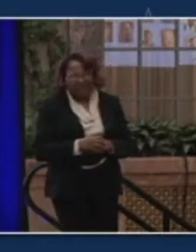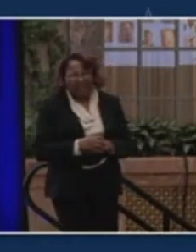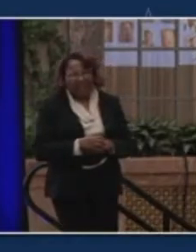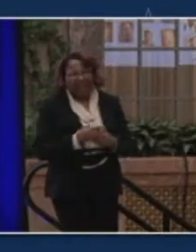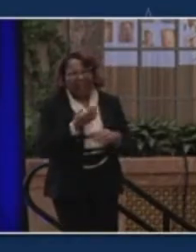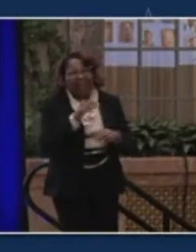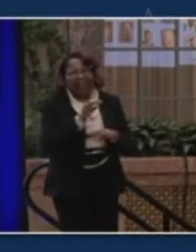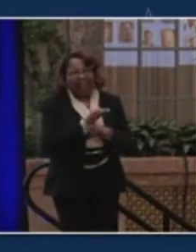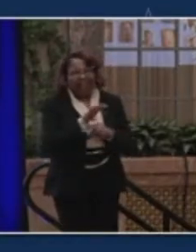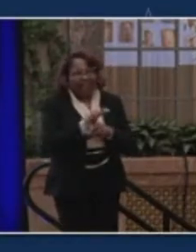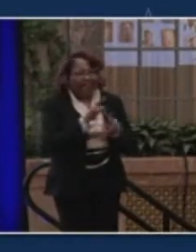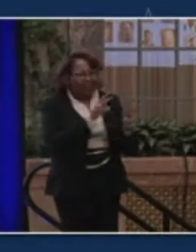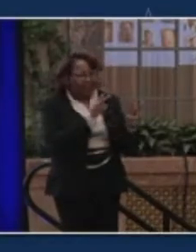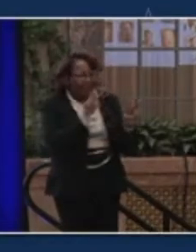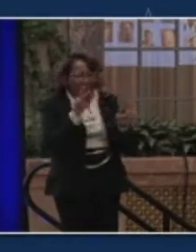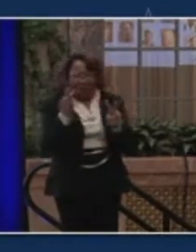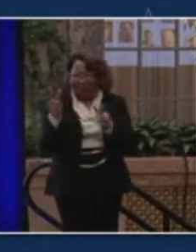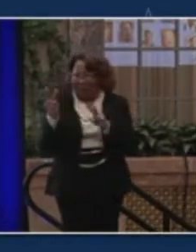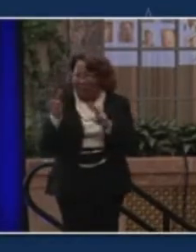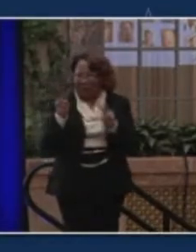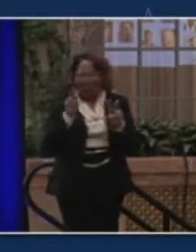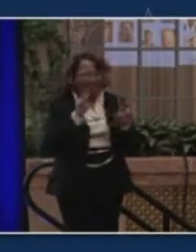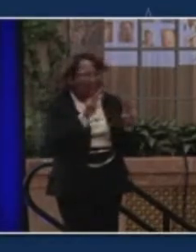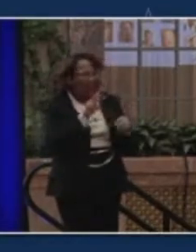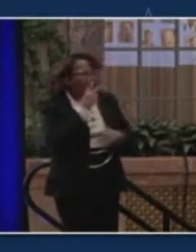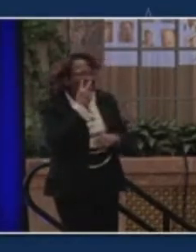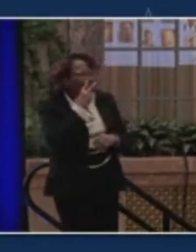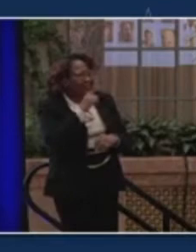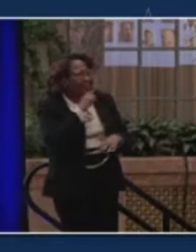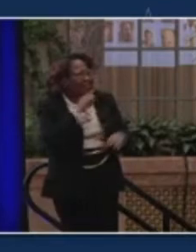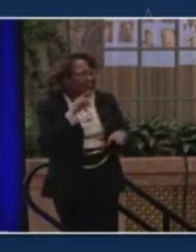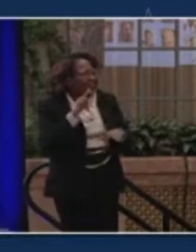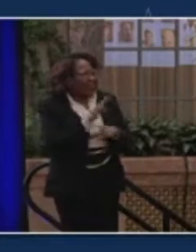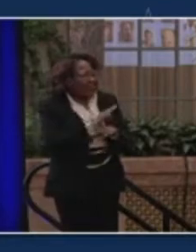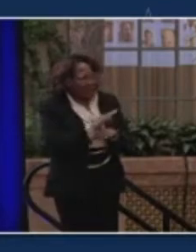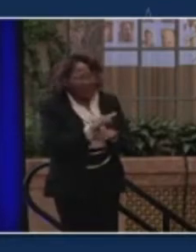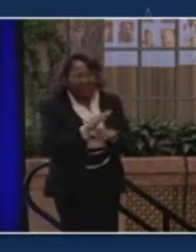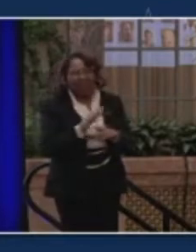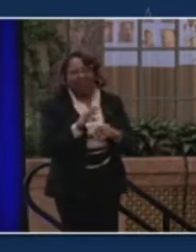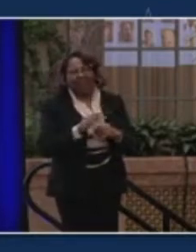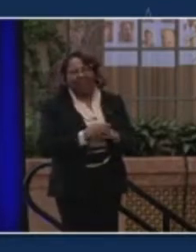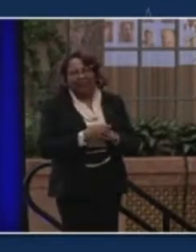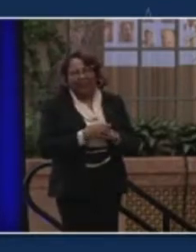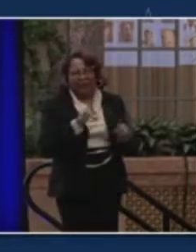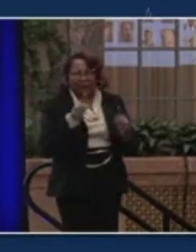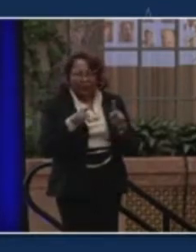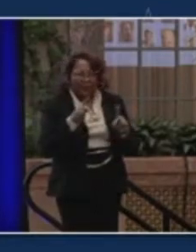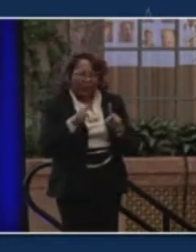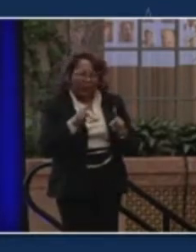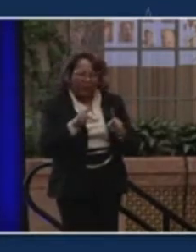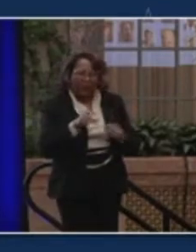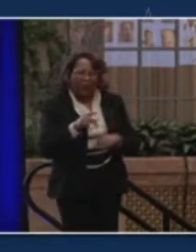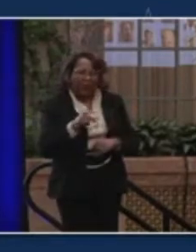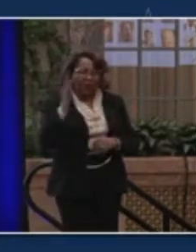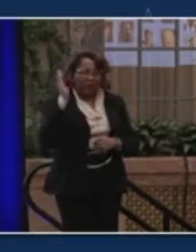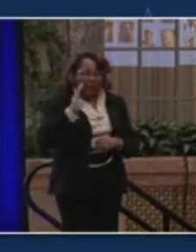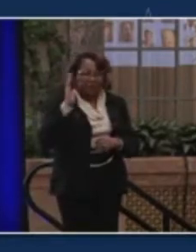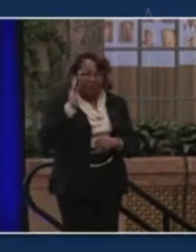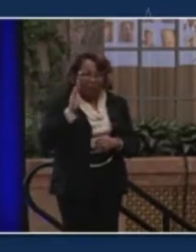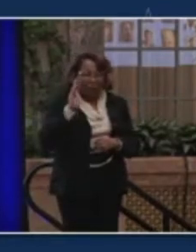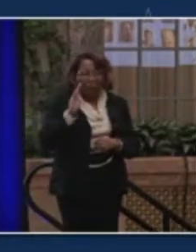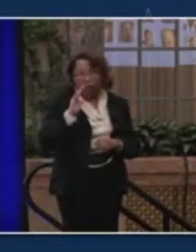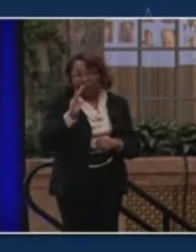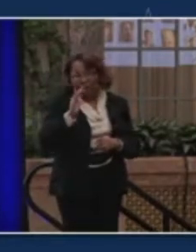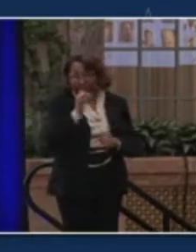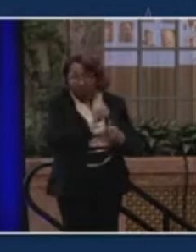Tonight, as I look around and see you, the dedicated and diverse group of current civic leaders, former Washington